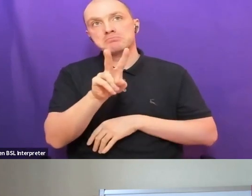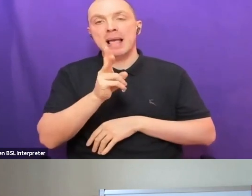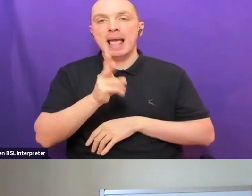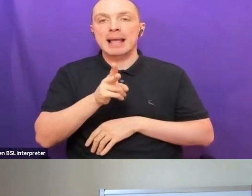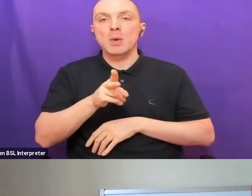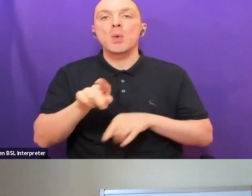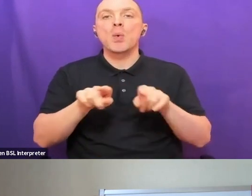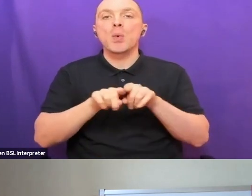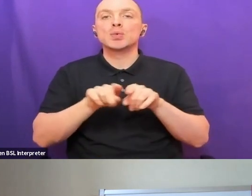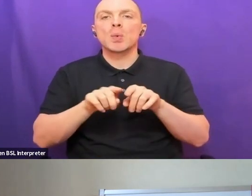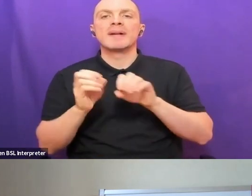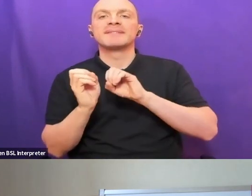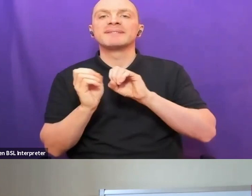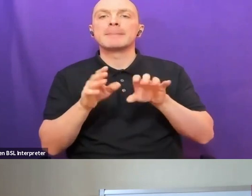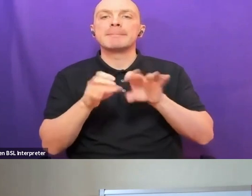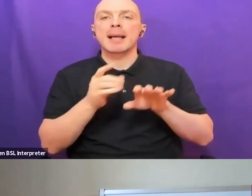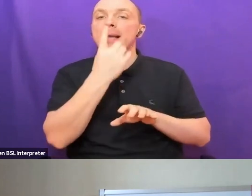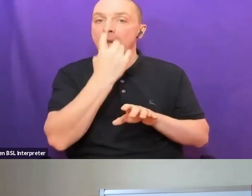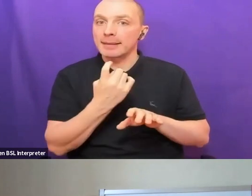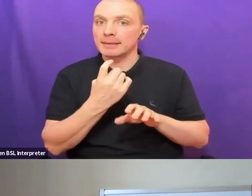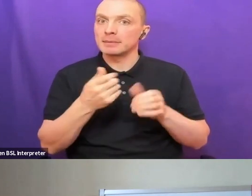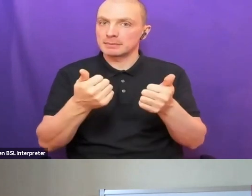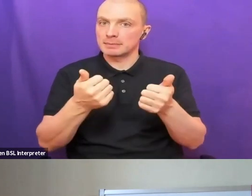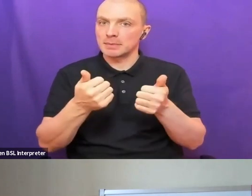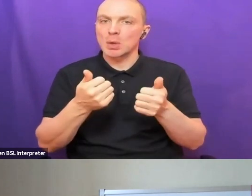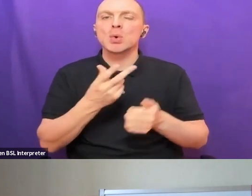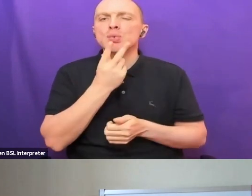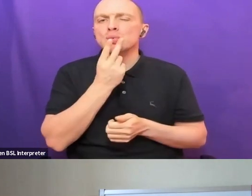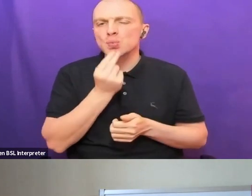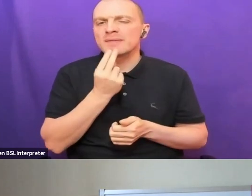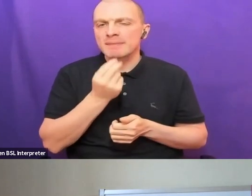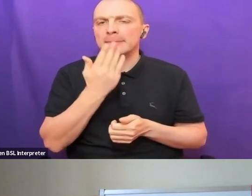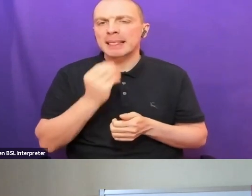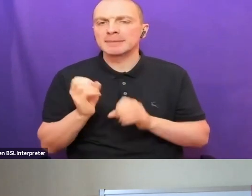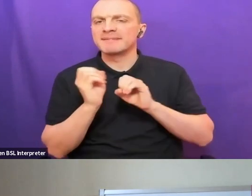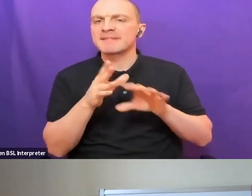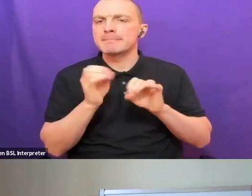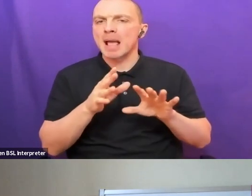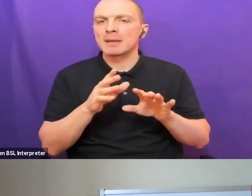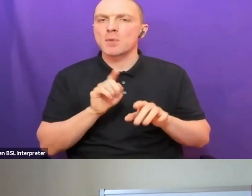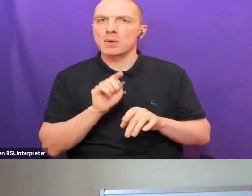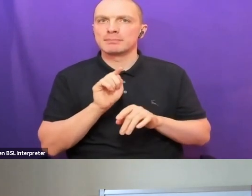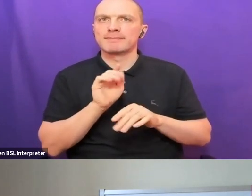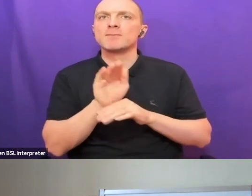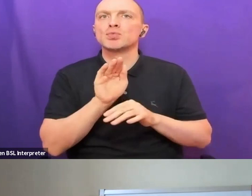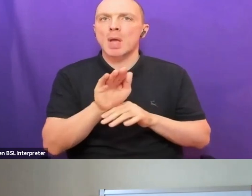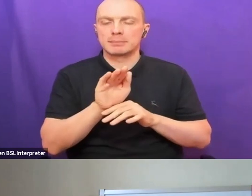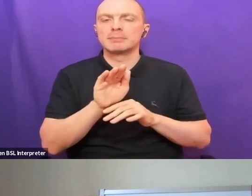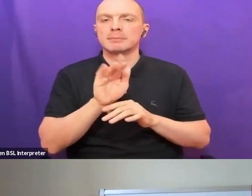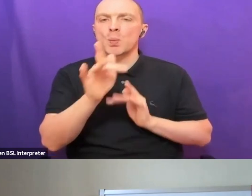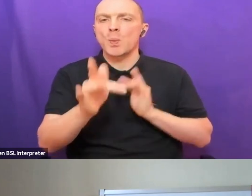webinars. So that covers all of our housekeeping, first of all, but let me now turn our attention to the topic